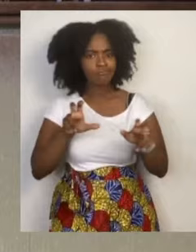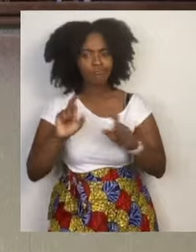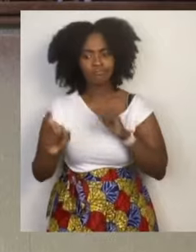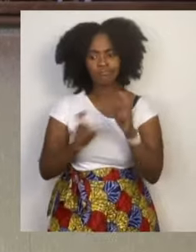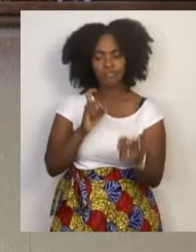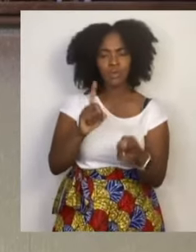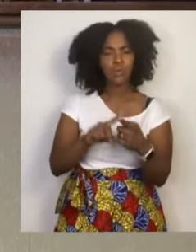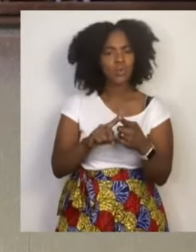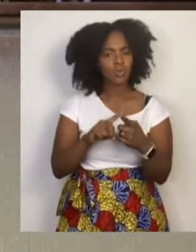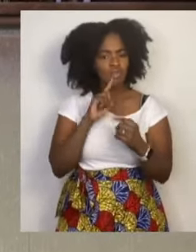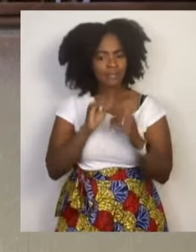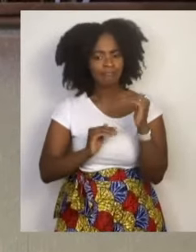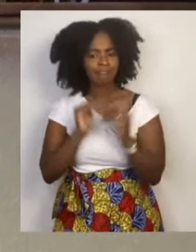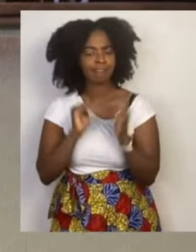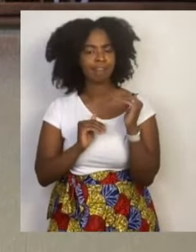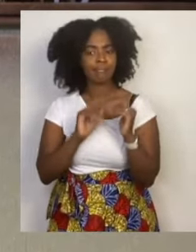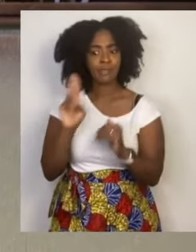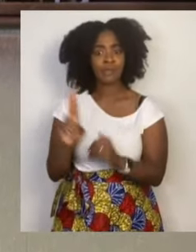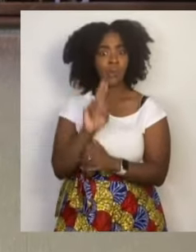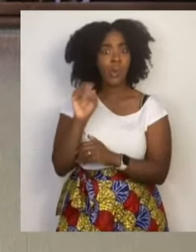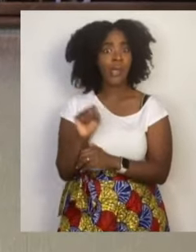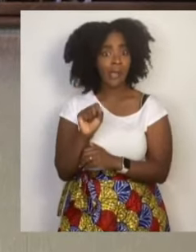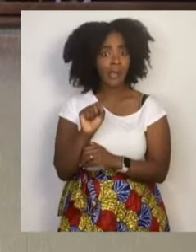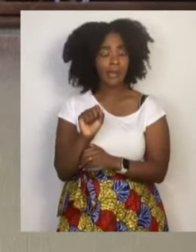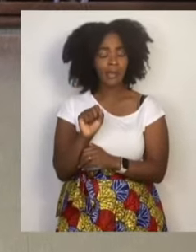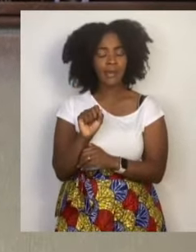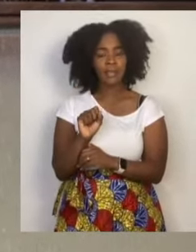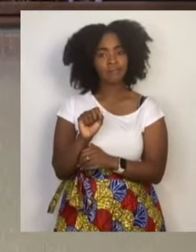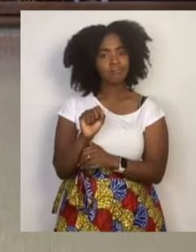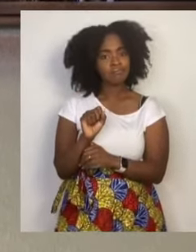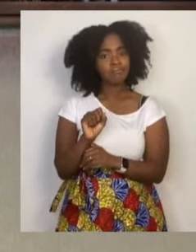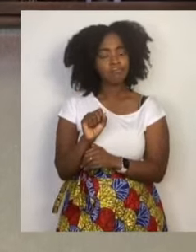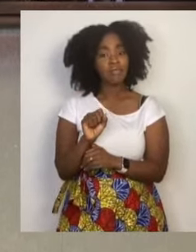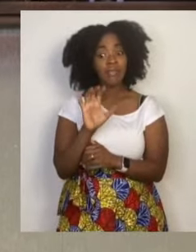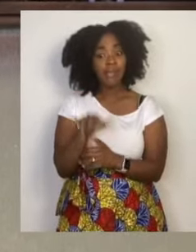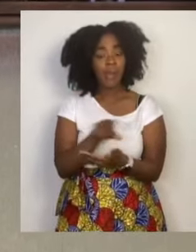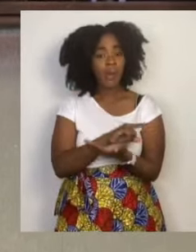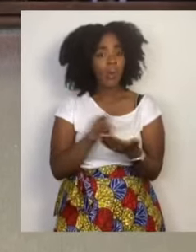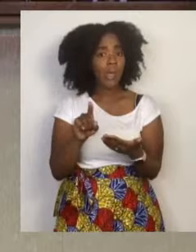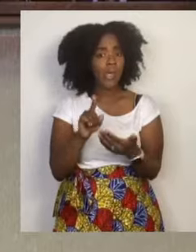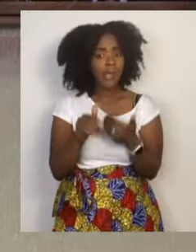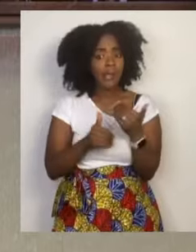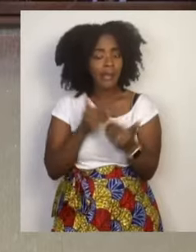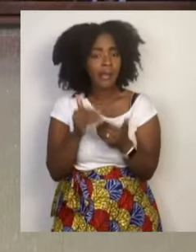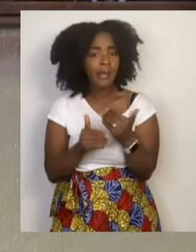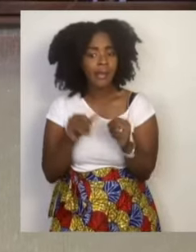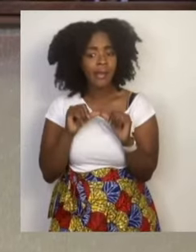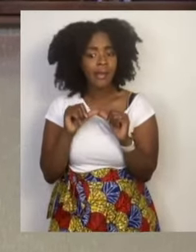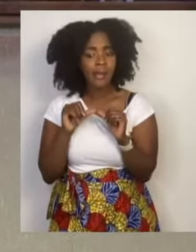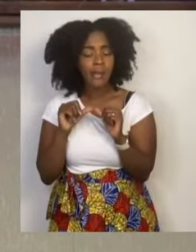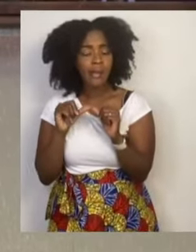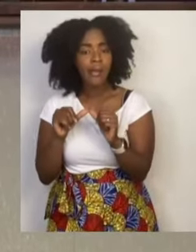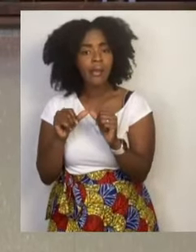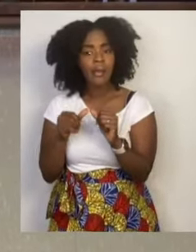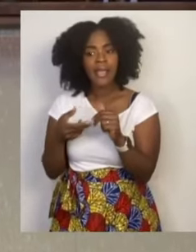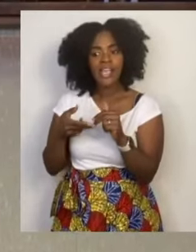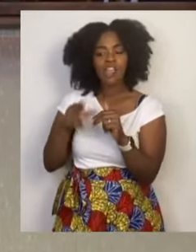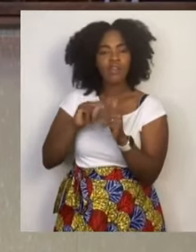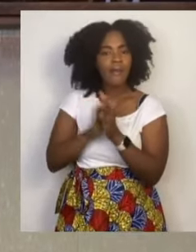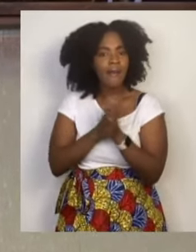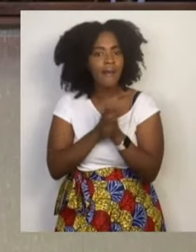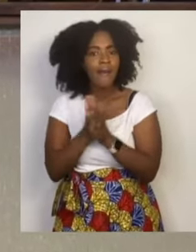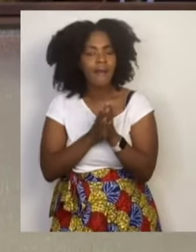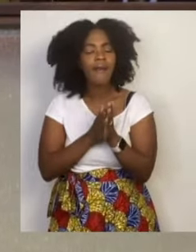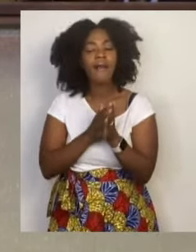of America. Well, as this week would go about and gain momentum over the years, in 1976, it